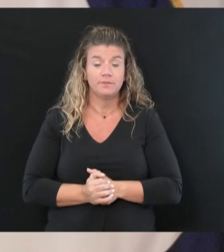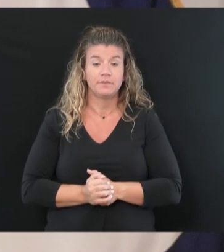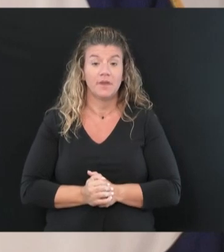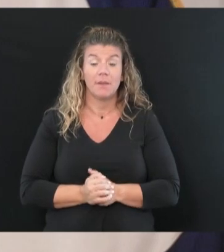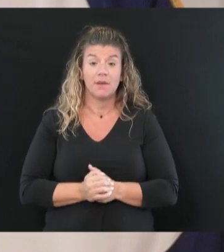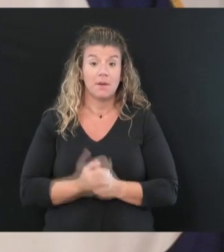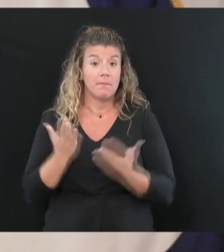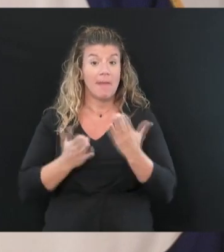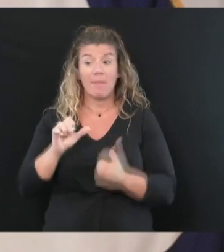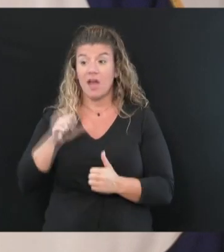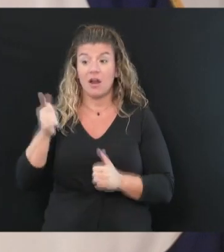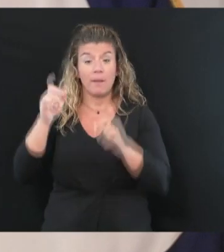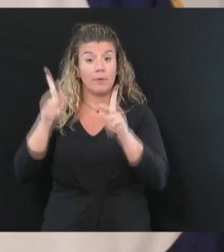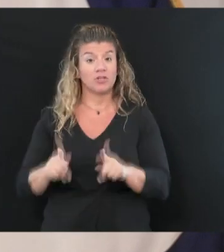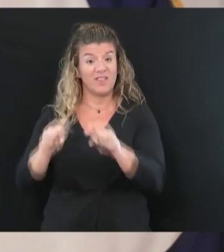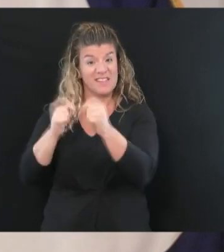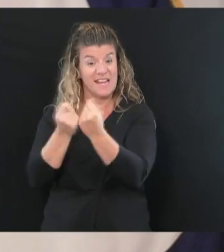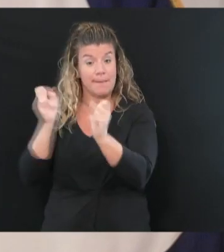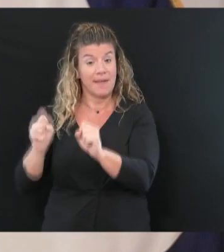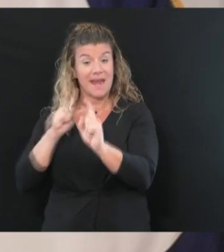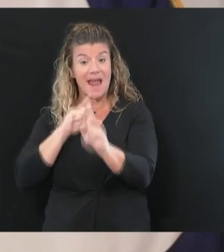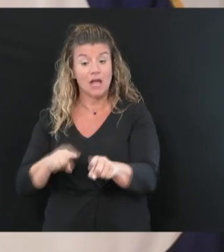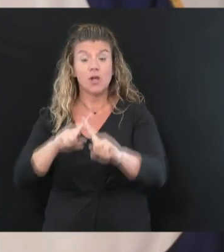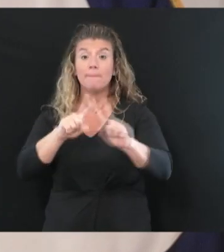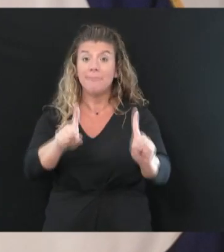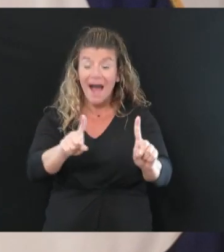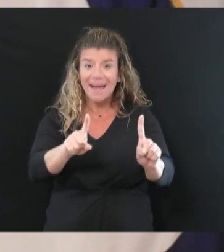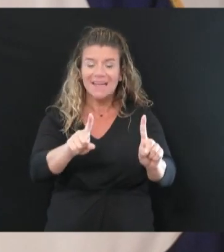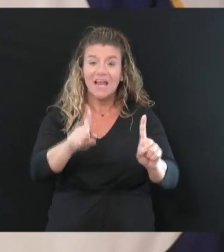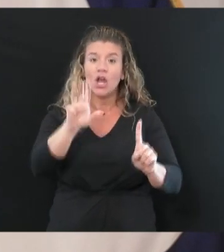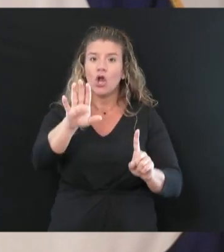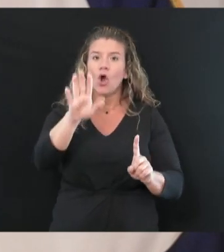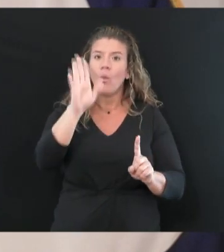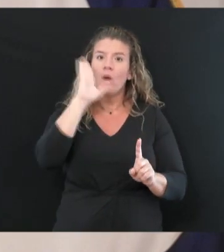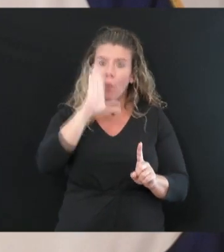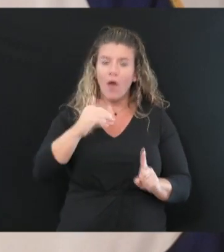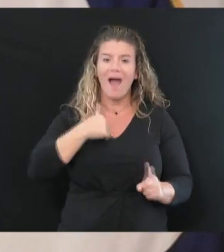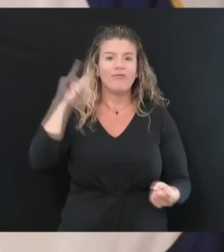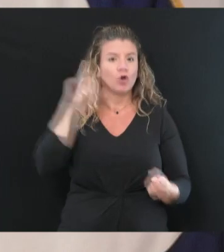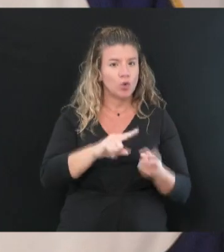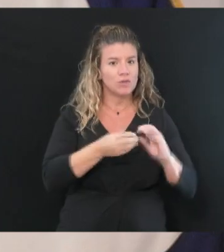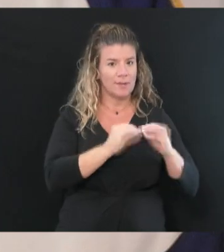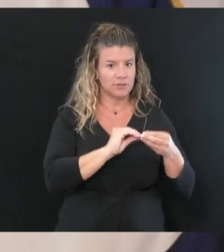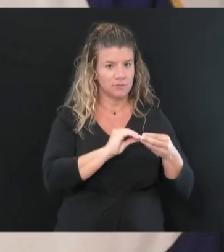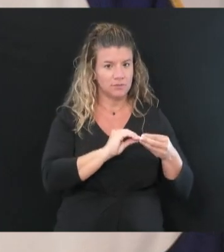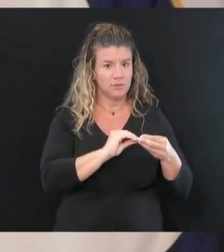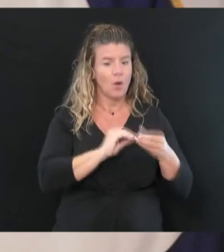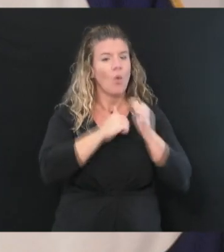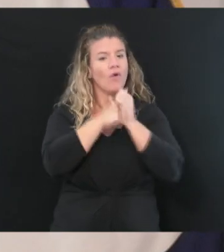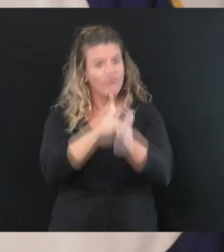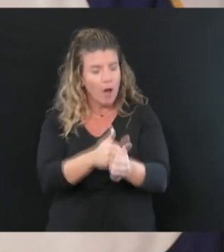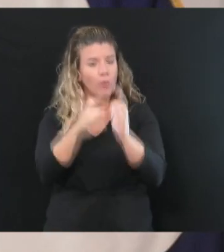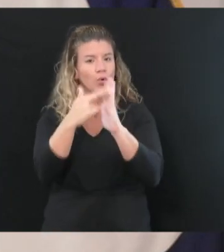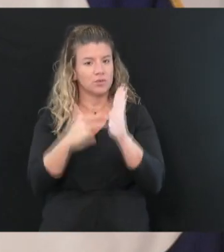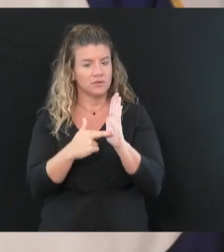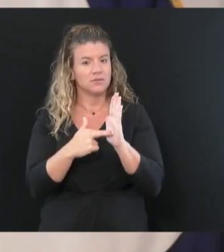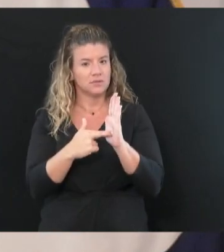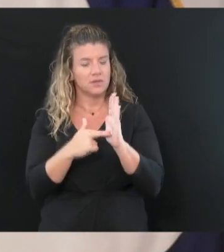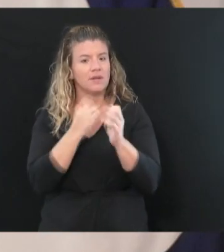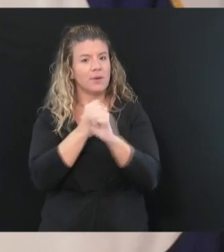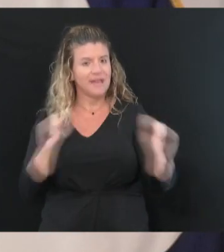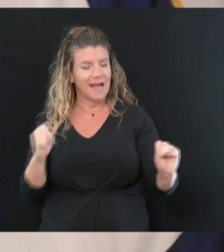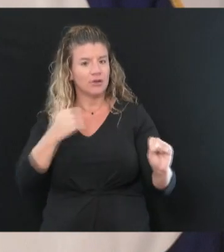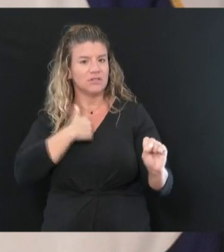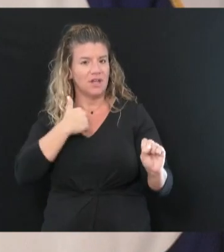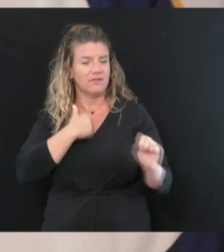jump in, but the bottom line is we will have reduced crowds, and we will try to follow guidelines and protect ourselves